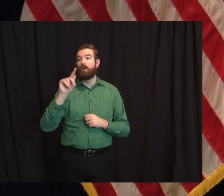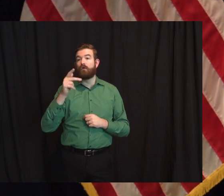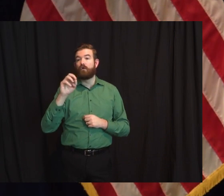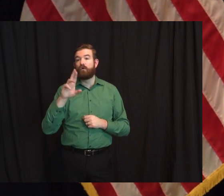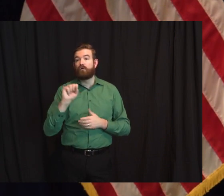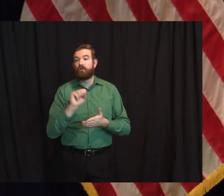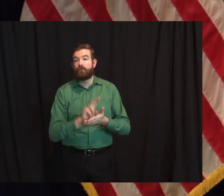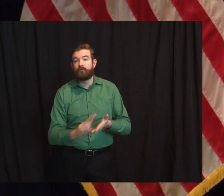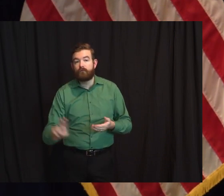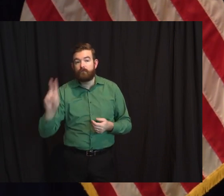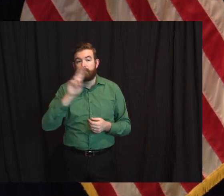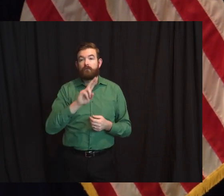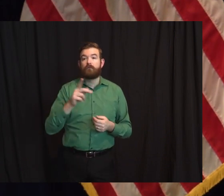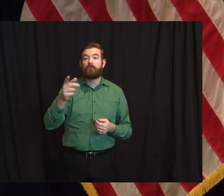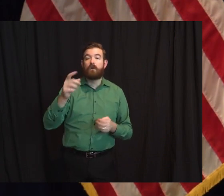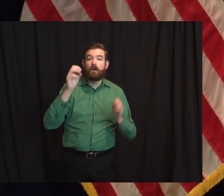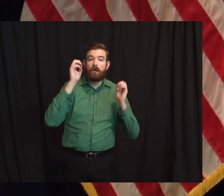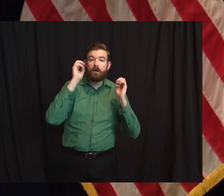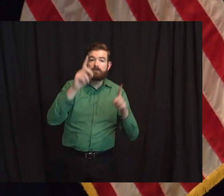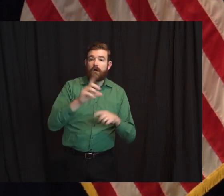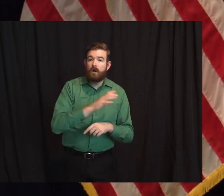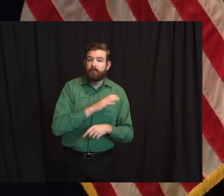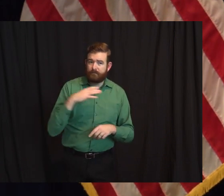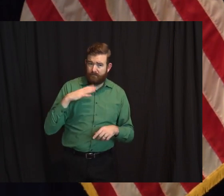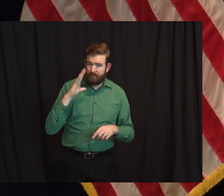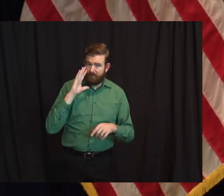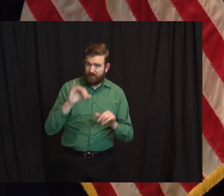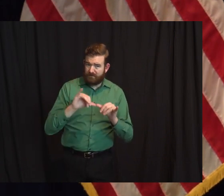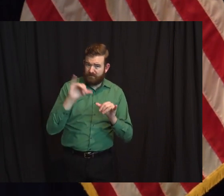commissioner is going to remain in that office until July 1st?